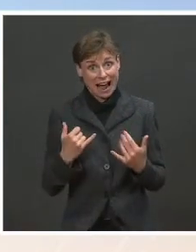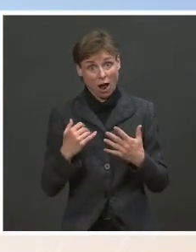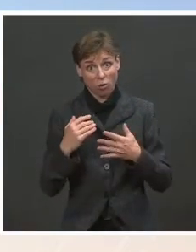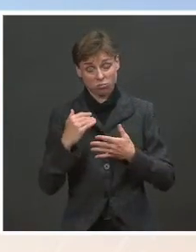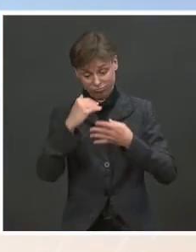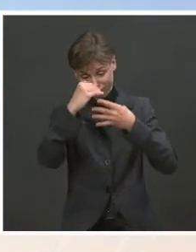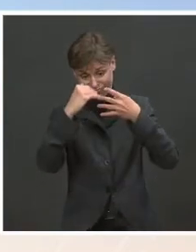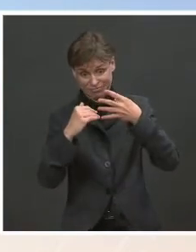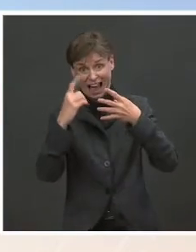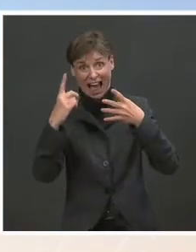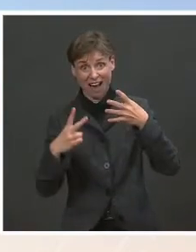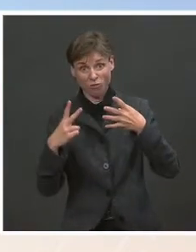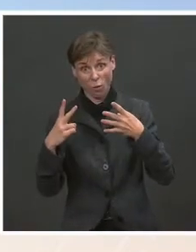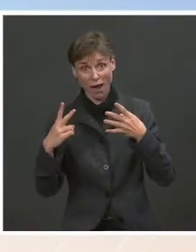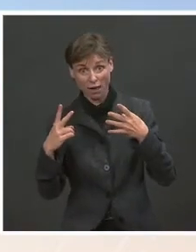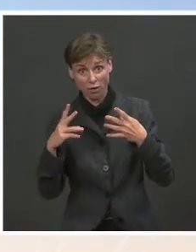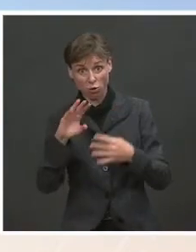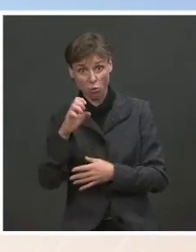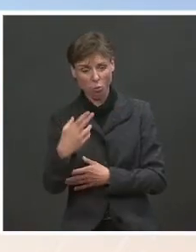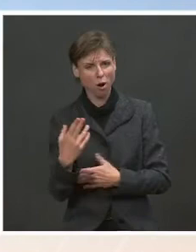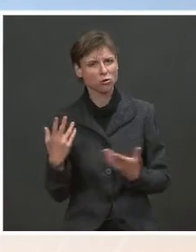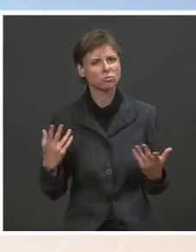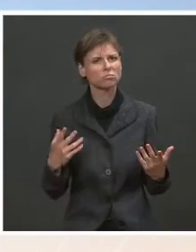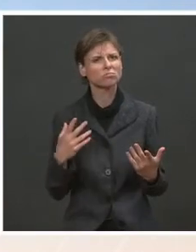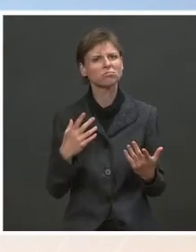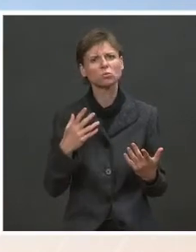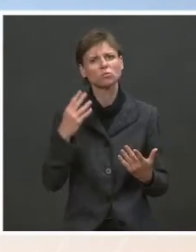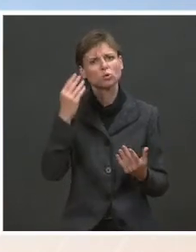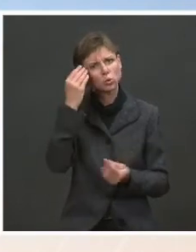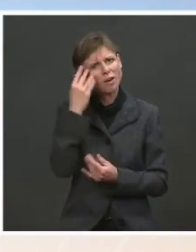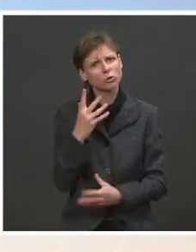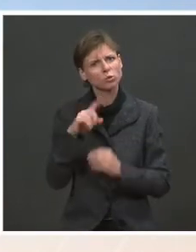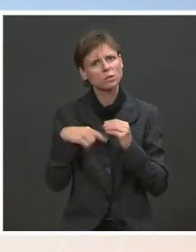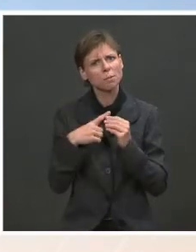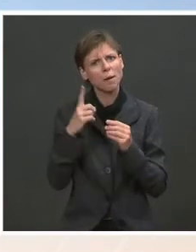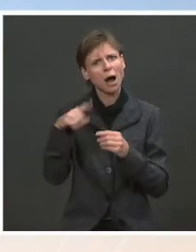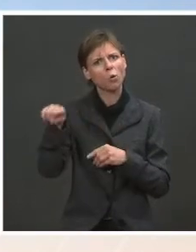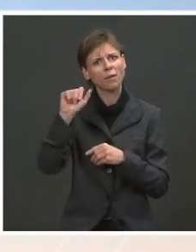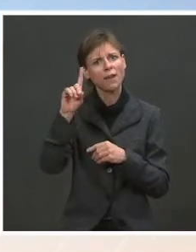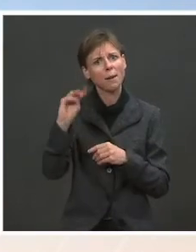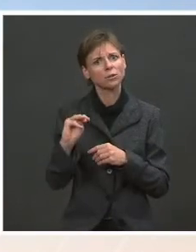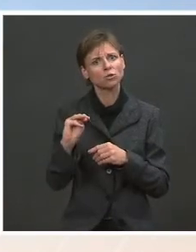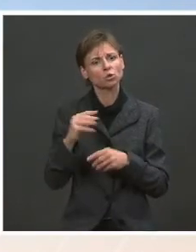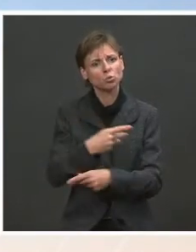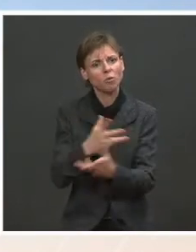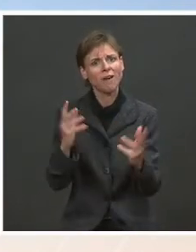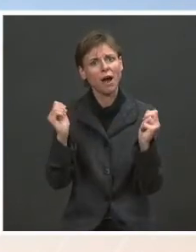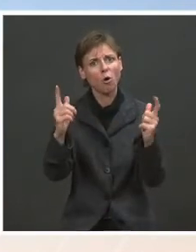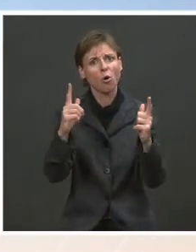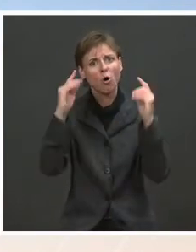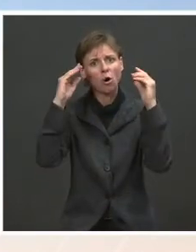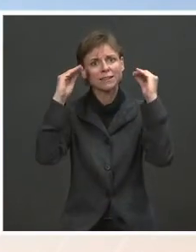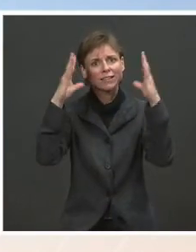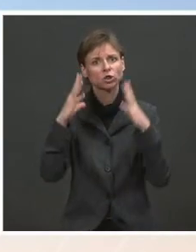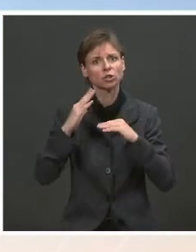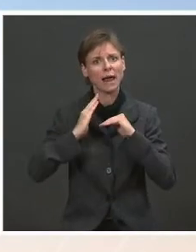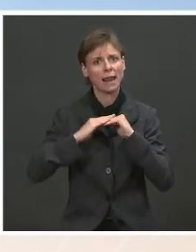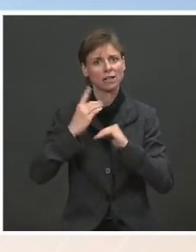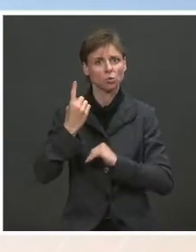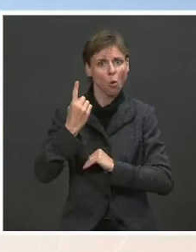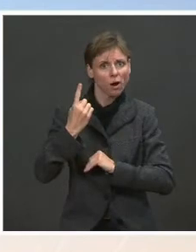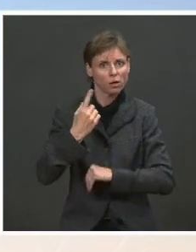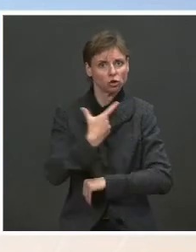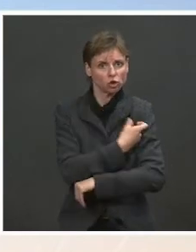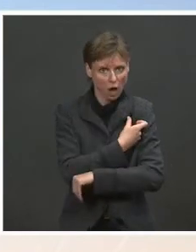kind of update on the administration's effort to try and get every teacher at least one shot by the end of the month, where that stands? You know, I'm really pleased that at the